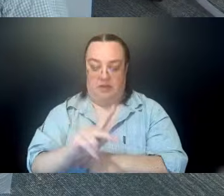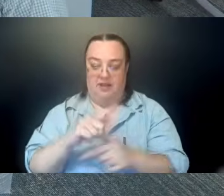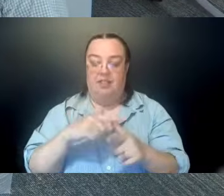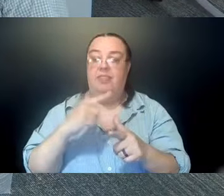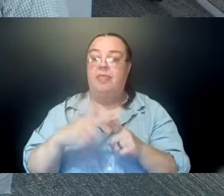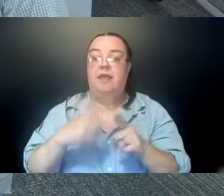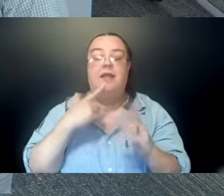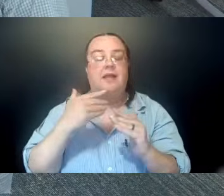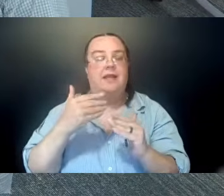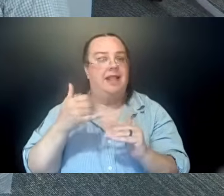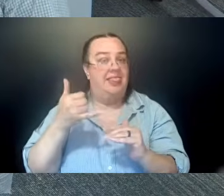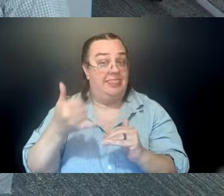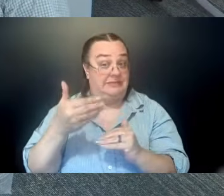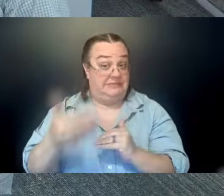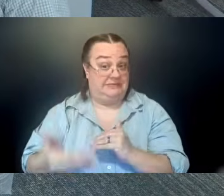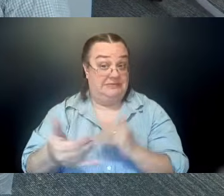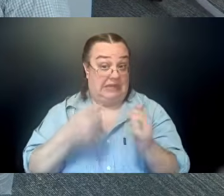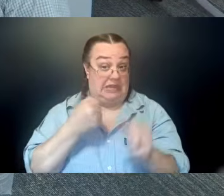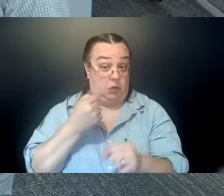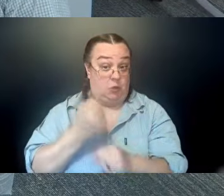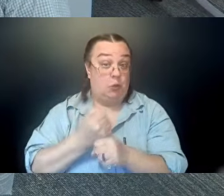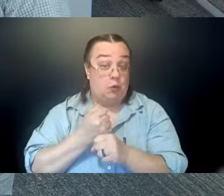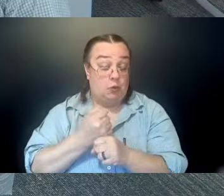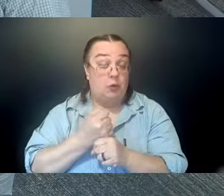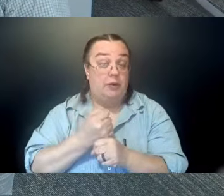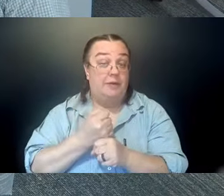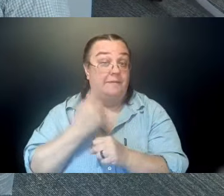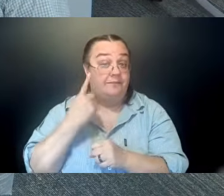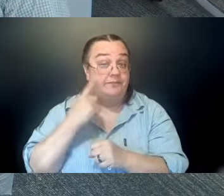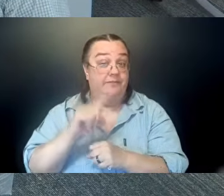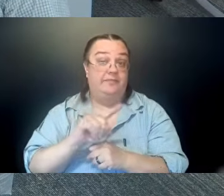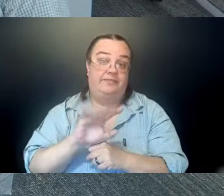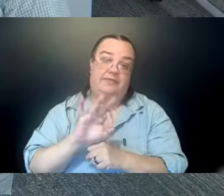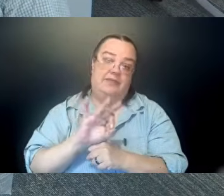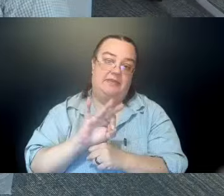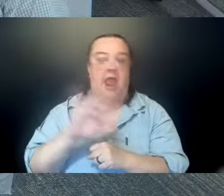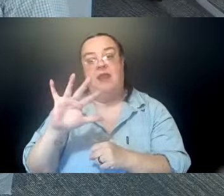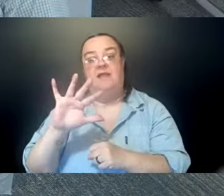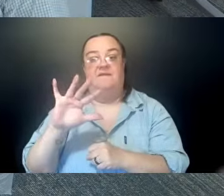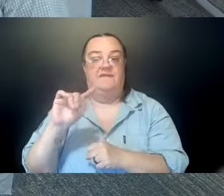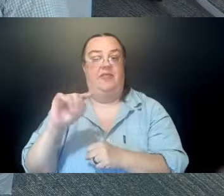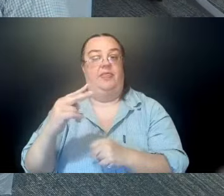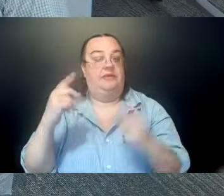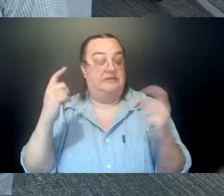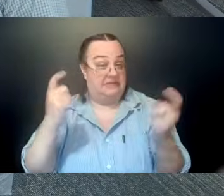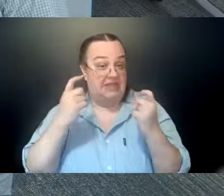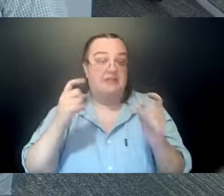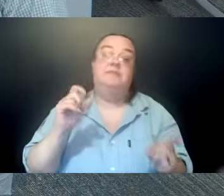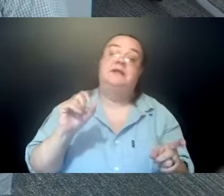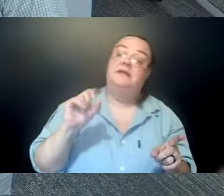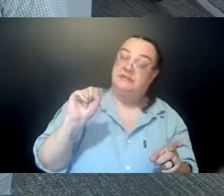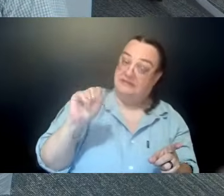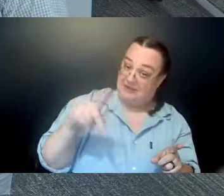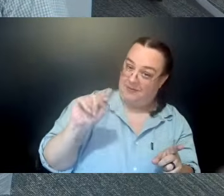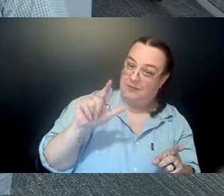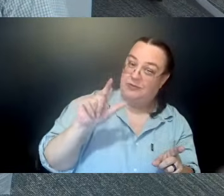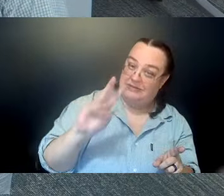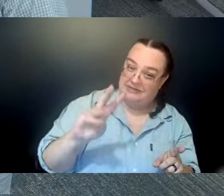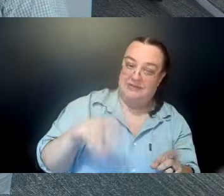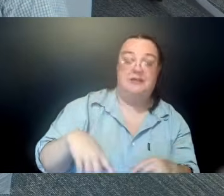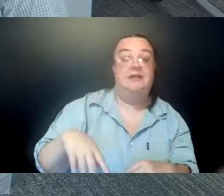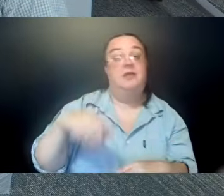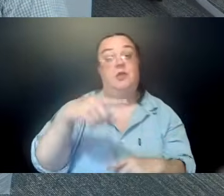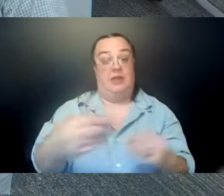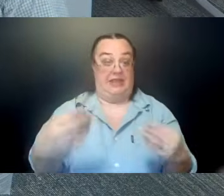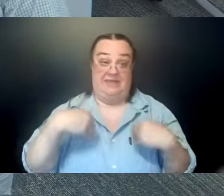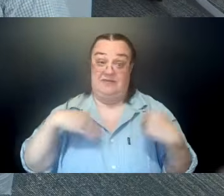this coming year, for the 95th celebration, which you'll September brief- 26th. September 20, you'll give us the full